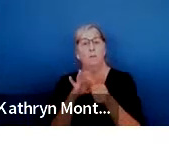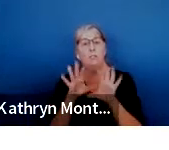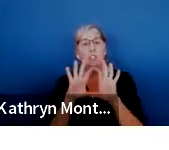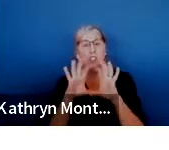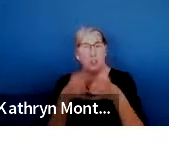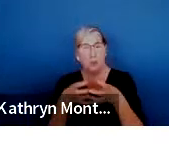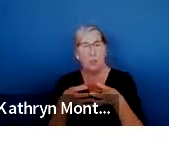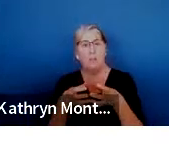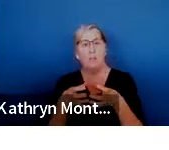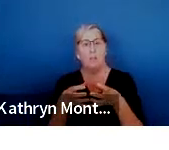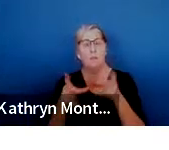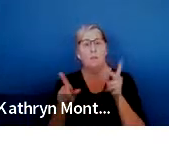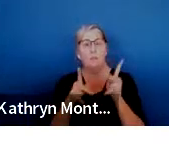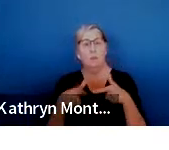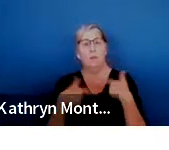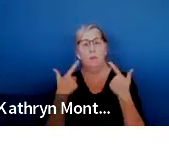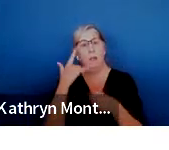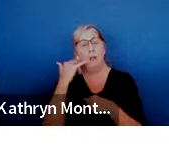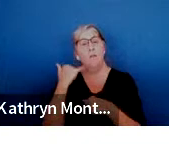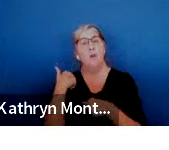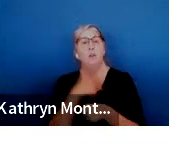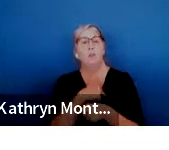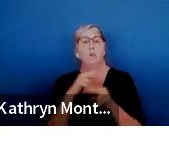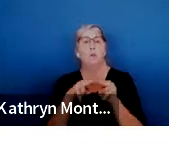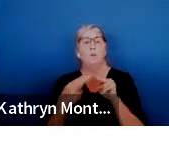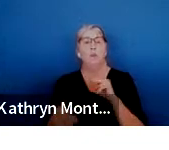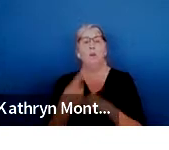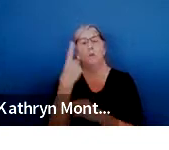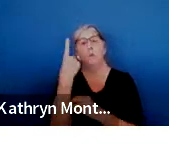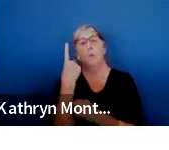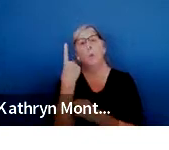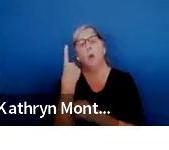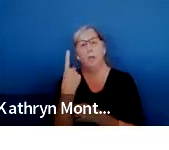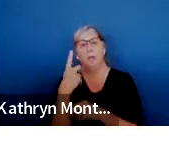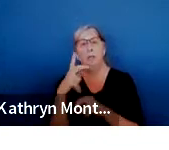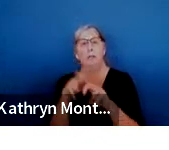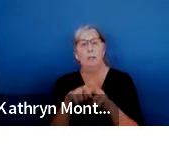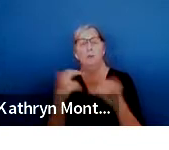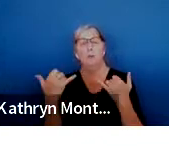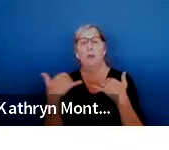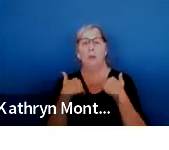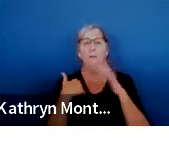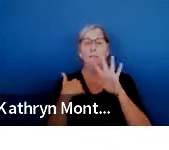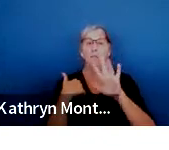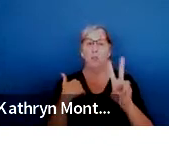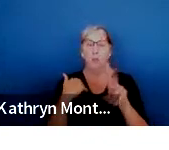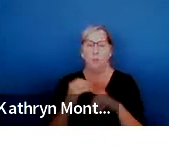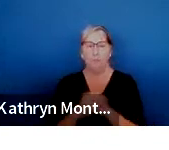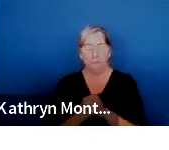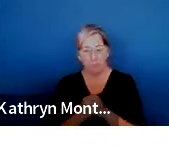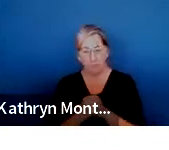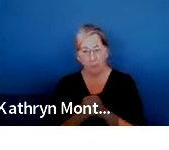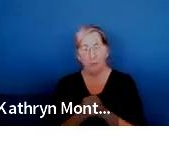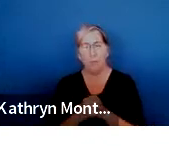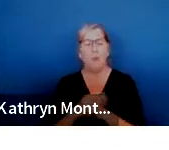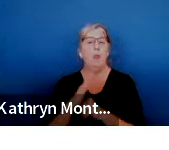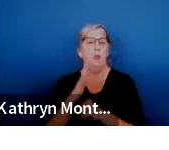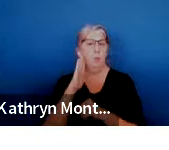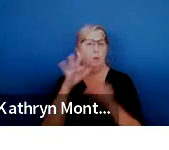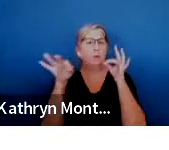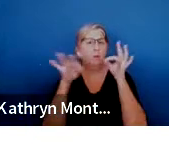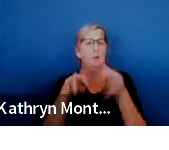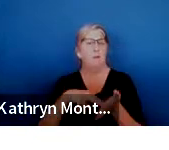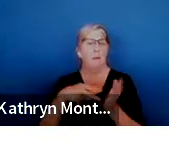California, we have lost a congressional seat, so we're down to 52. And the impact of that we'll discuss later, because